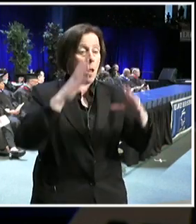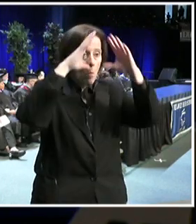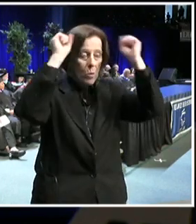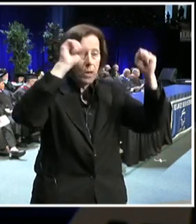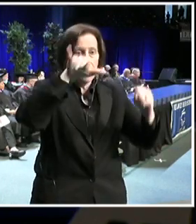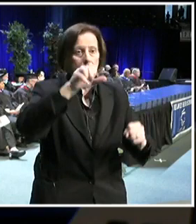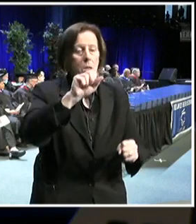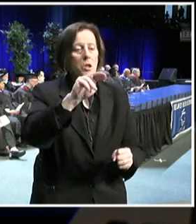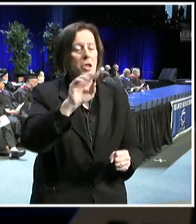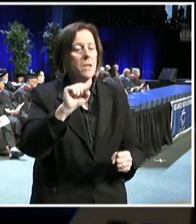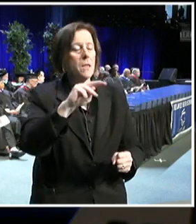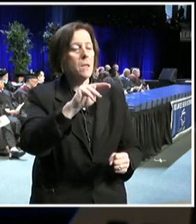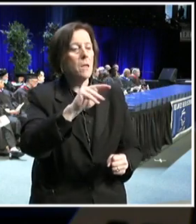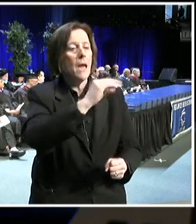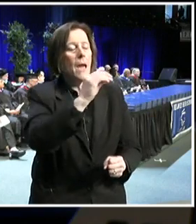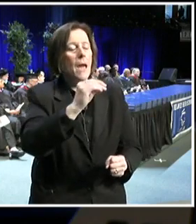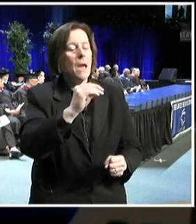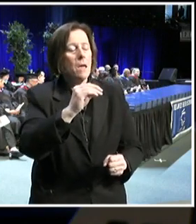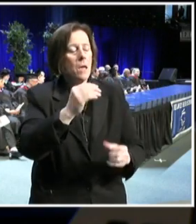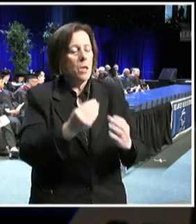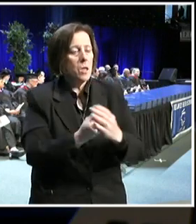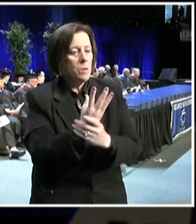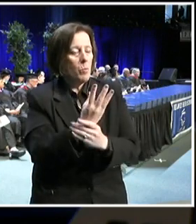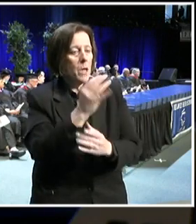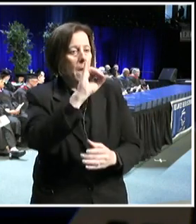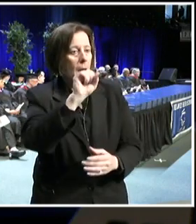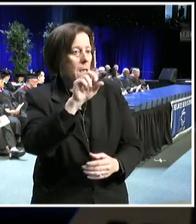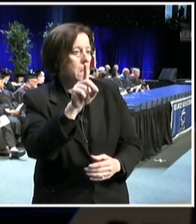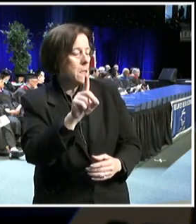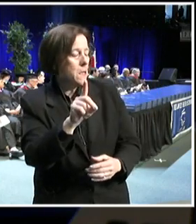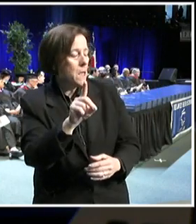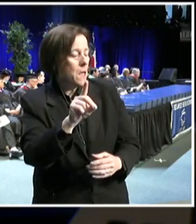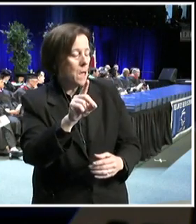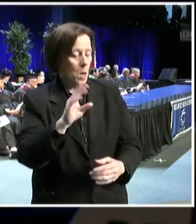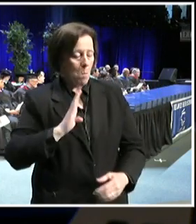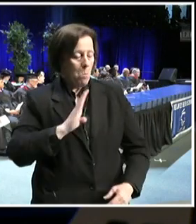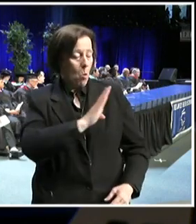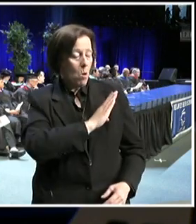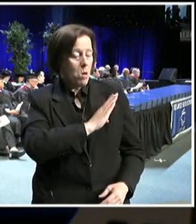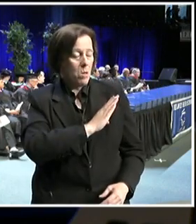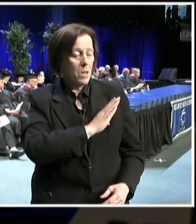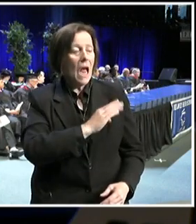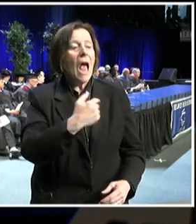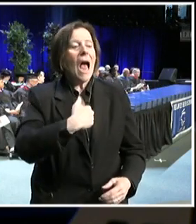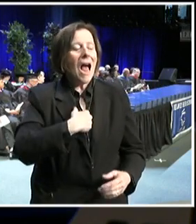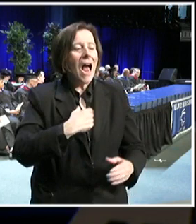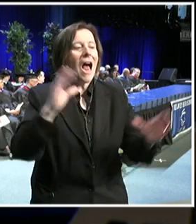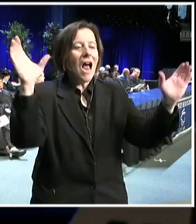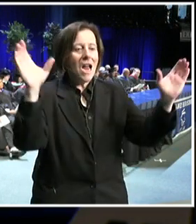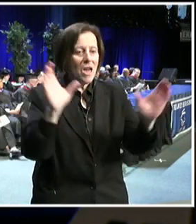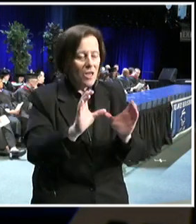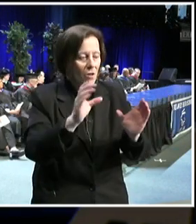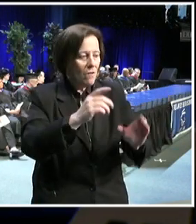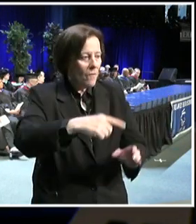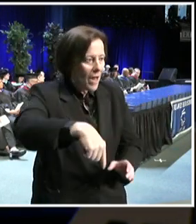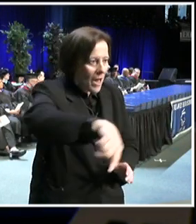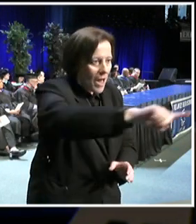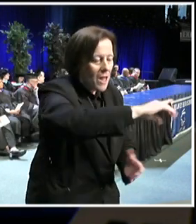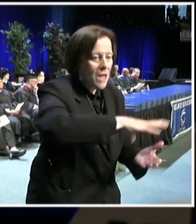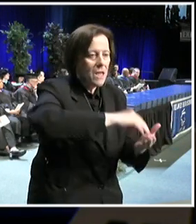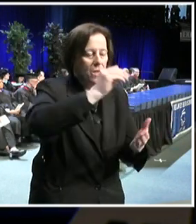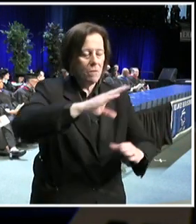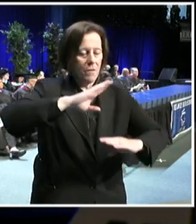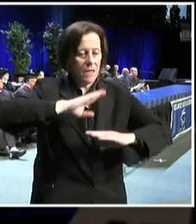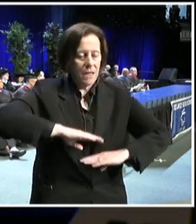and the members of the Spring Independent School District Board of Trustees, I certify that the students who have